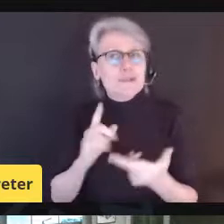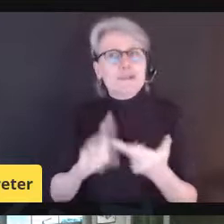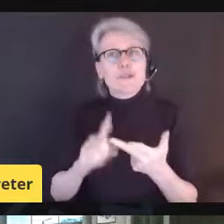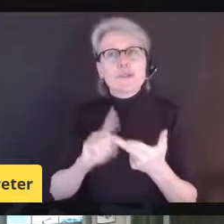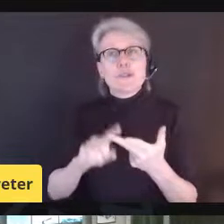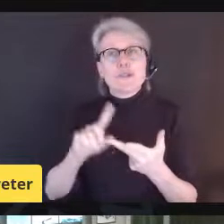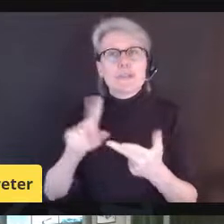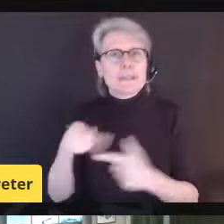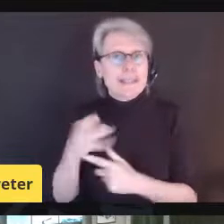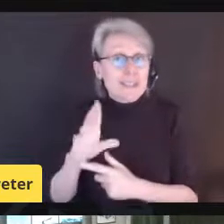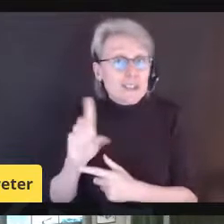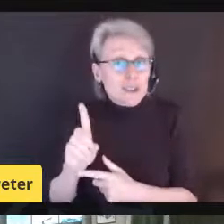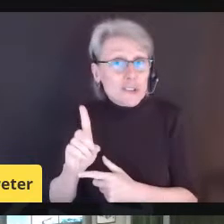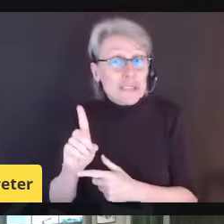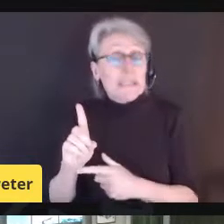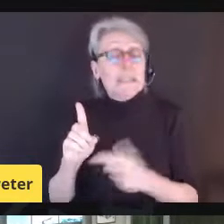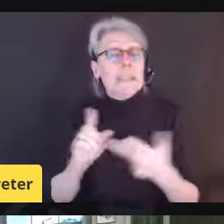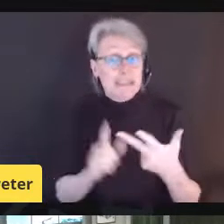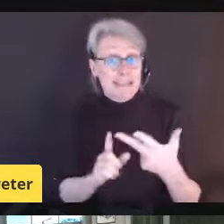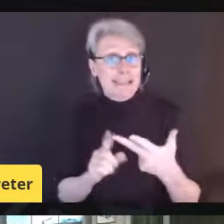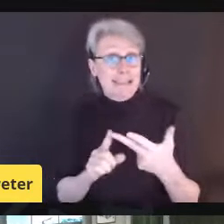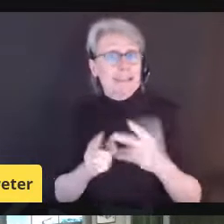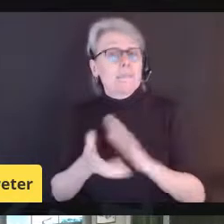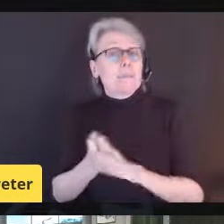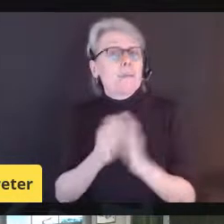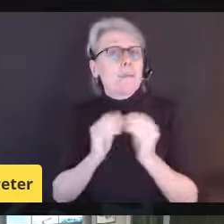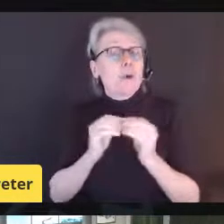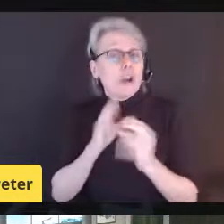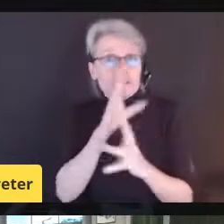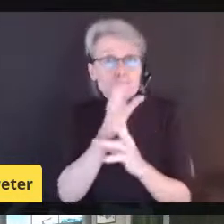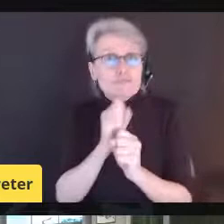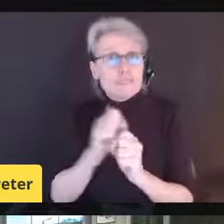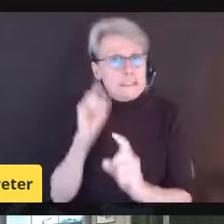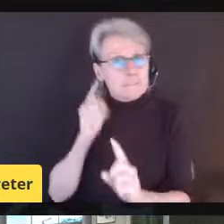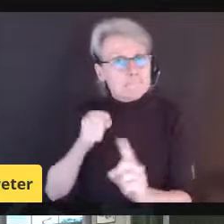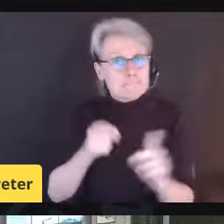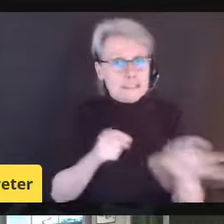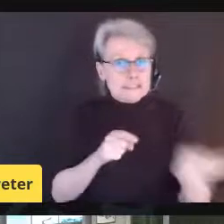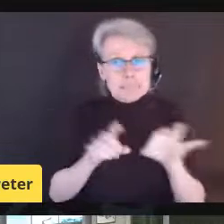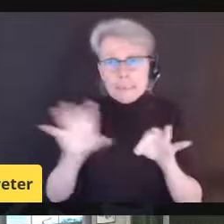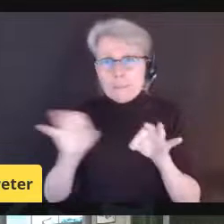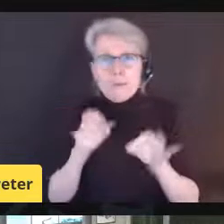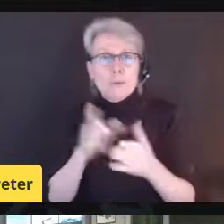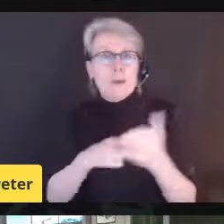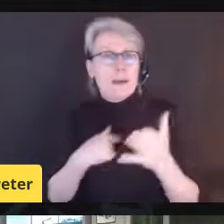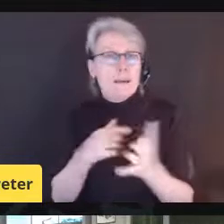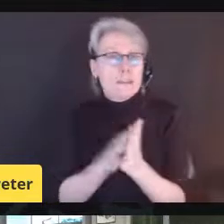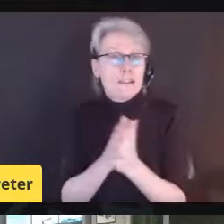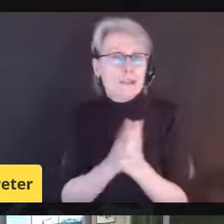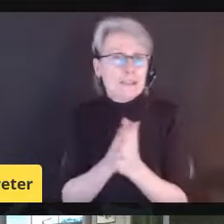you may want to do, leading projects, and, you know, really just trying to follow your interests. So,